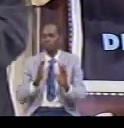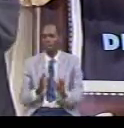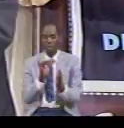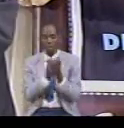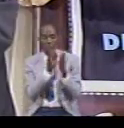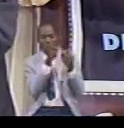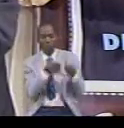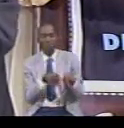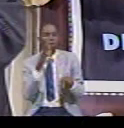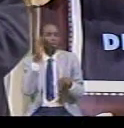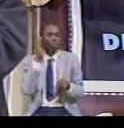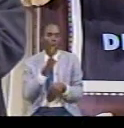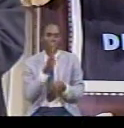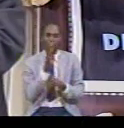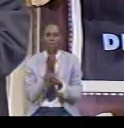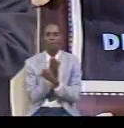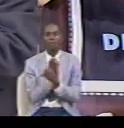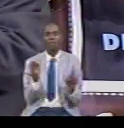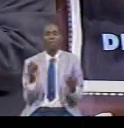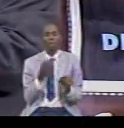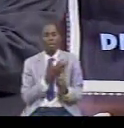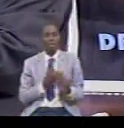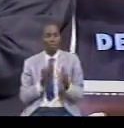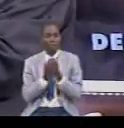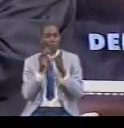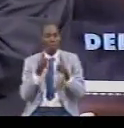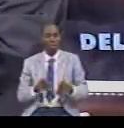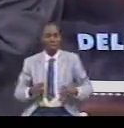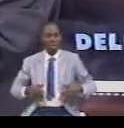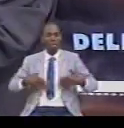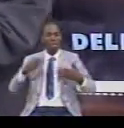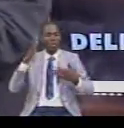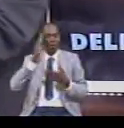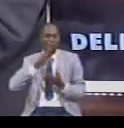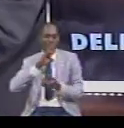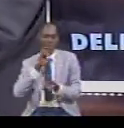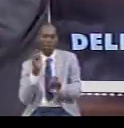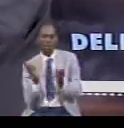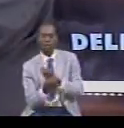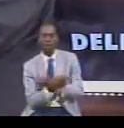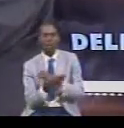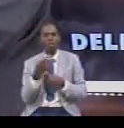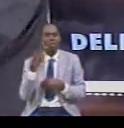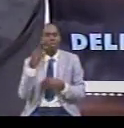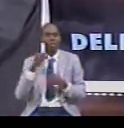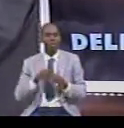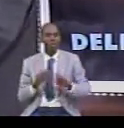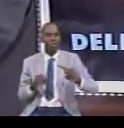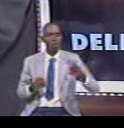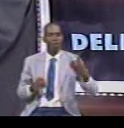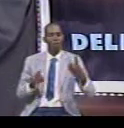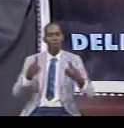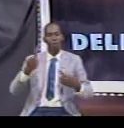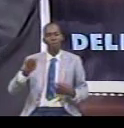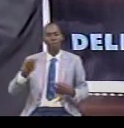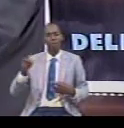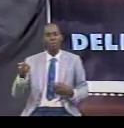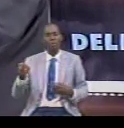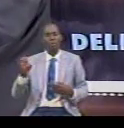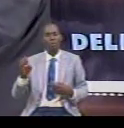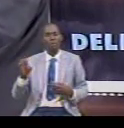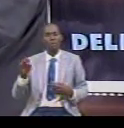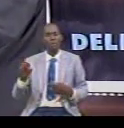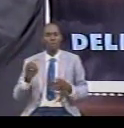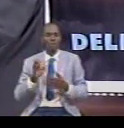will be saved, and then his life will be turned around. We're looking at 1 Thessalonians chapter 2.